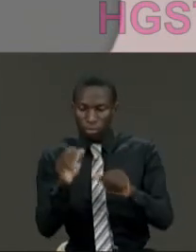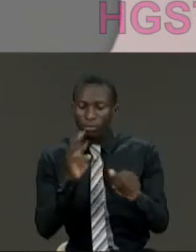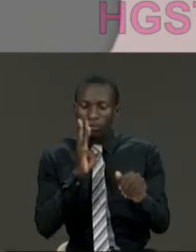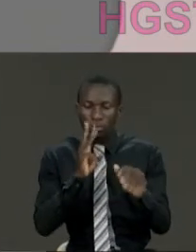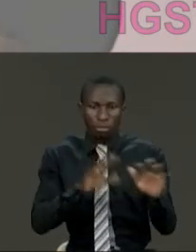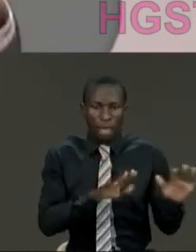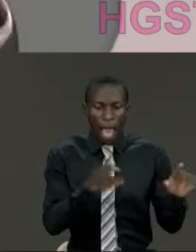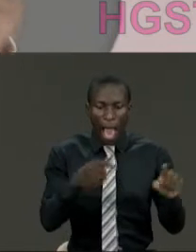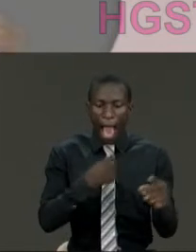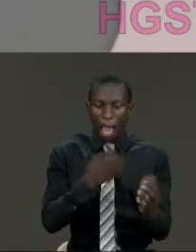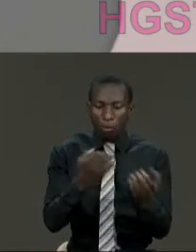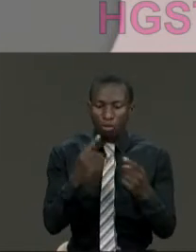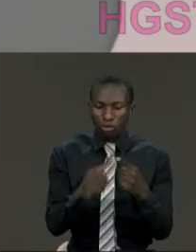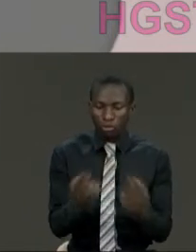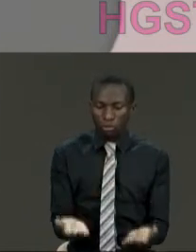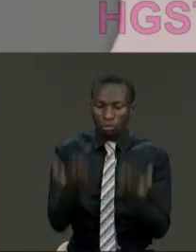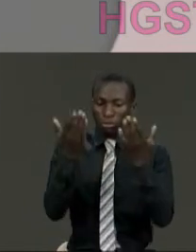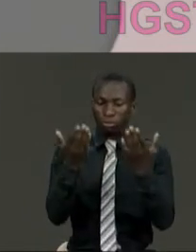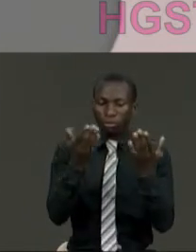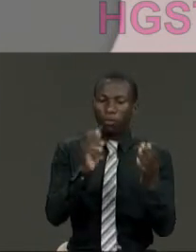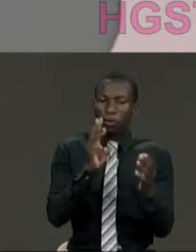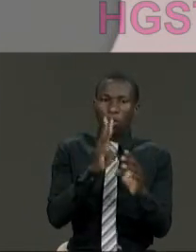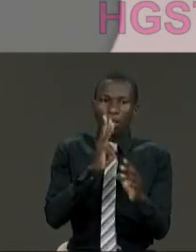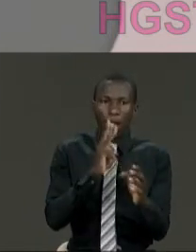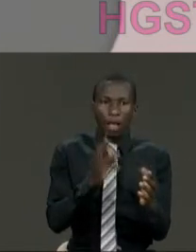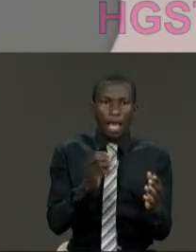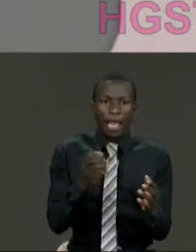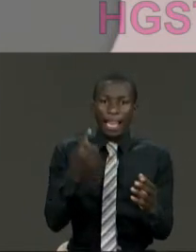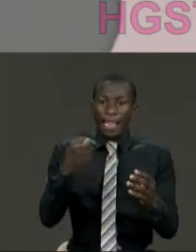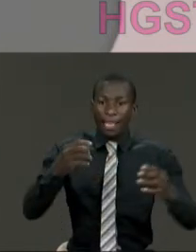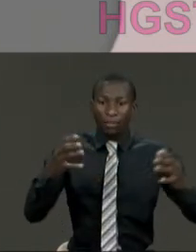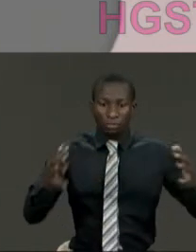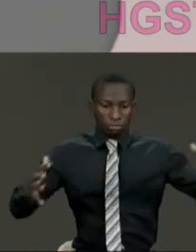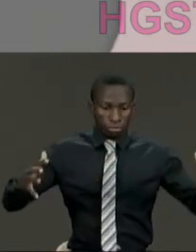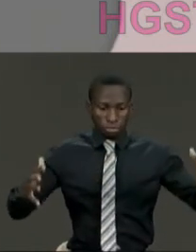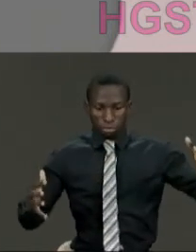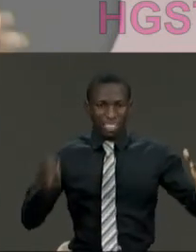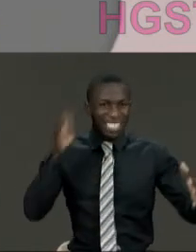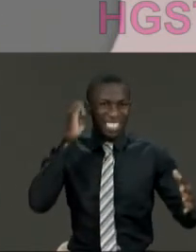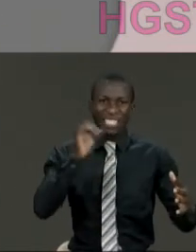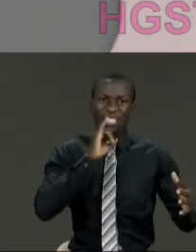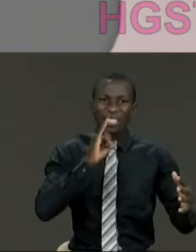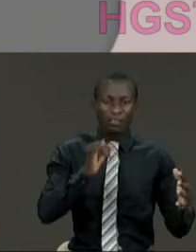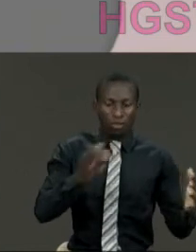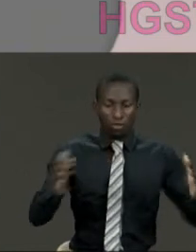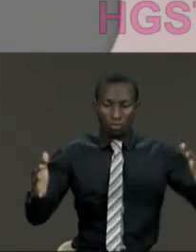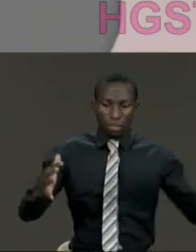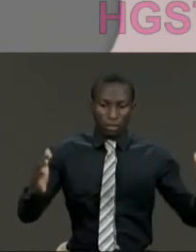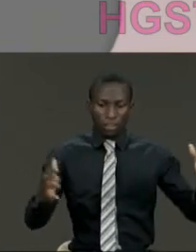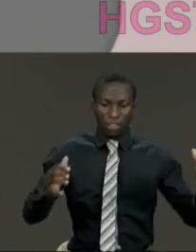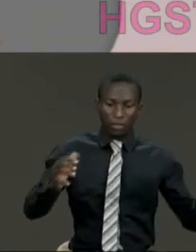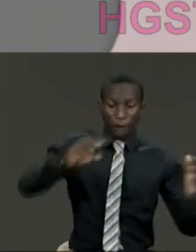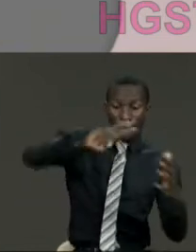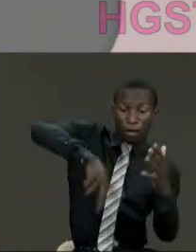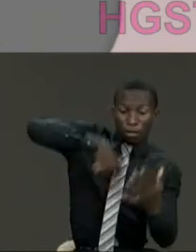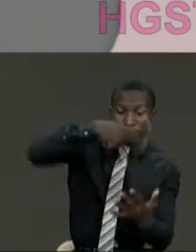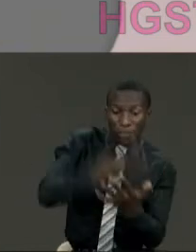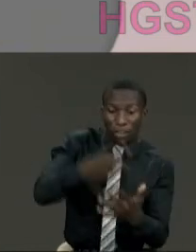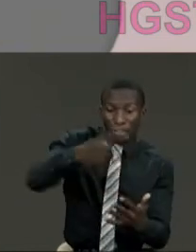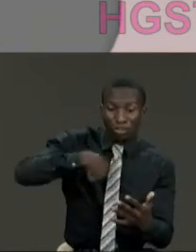to lift him up, because he's weightier than myself, his weight pulled me, and we both